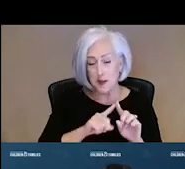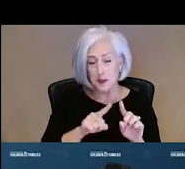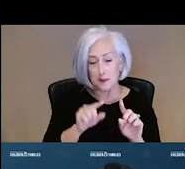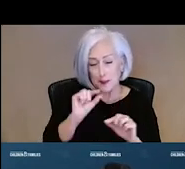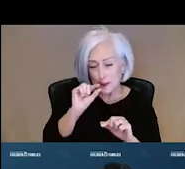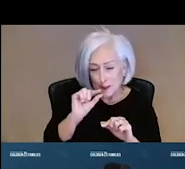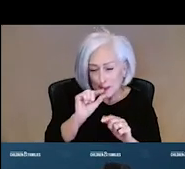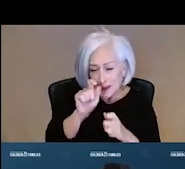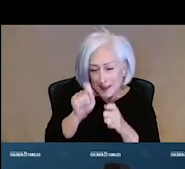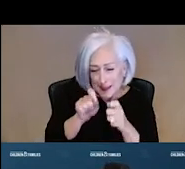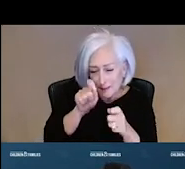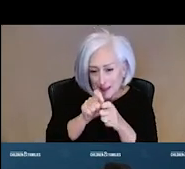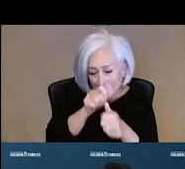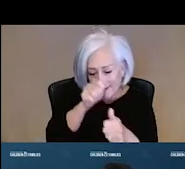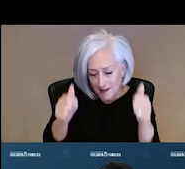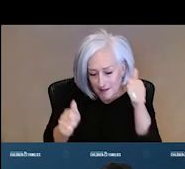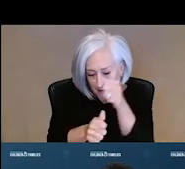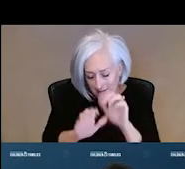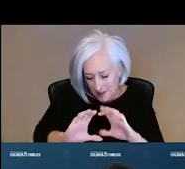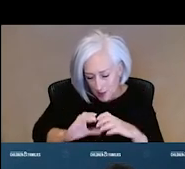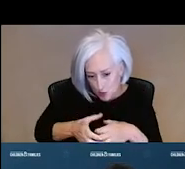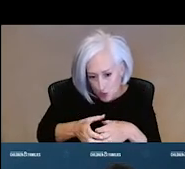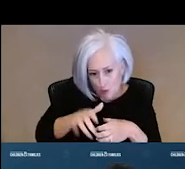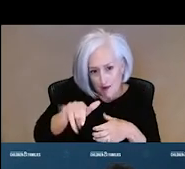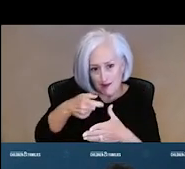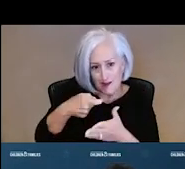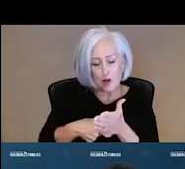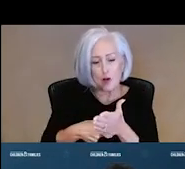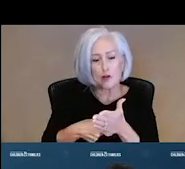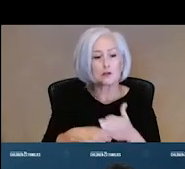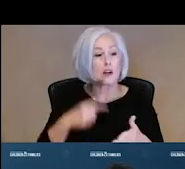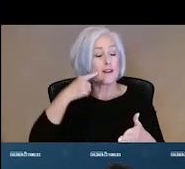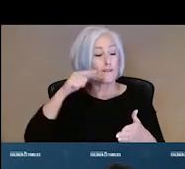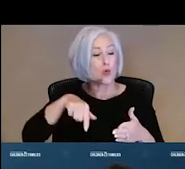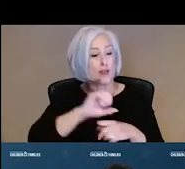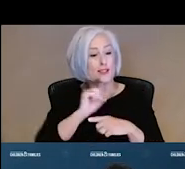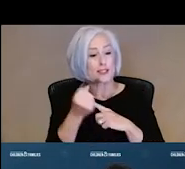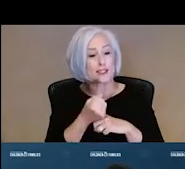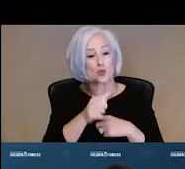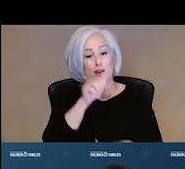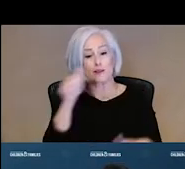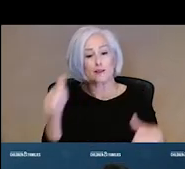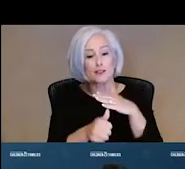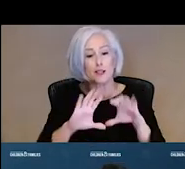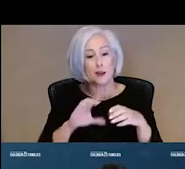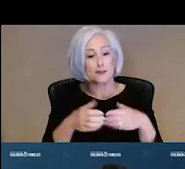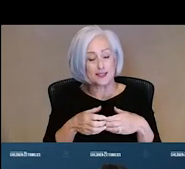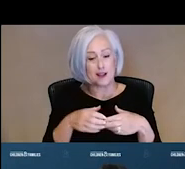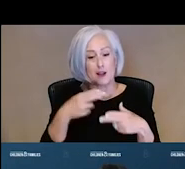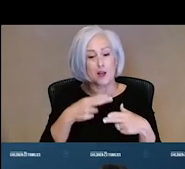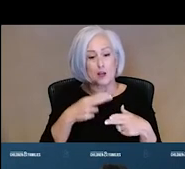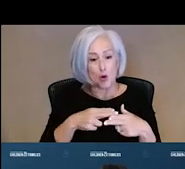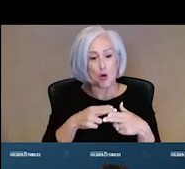specific subset of those costs. In this case, the subset is called the modified